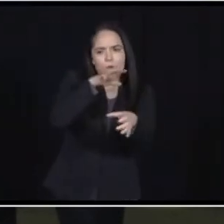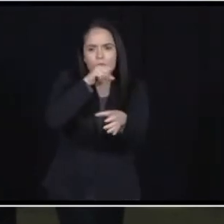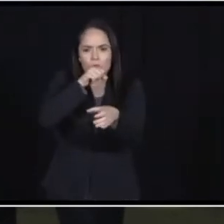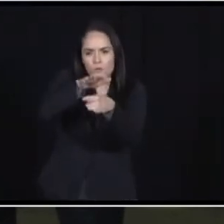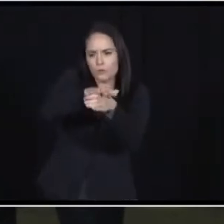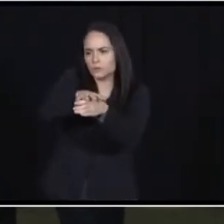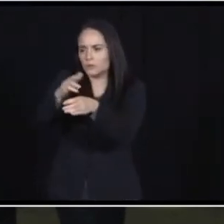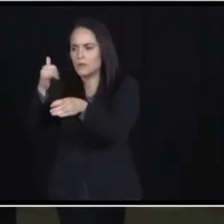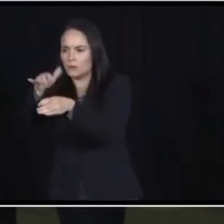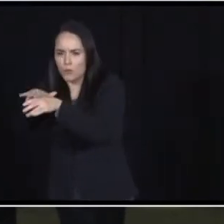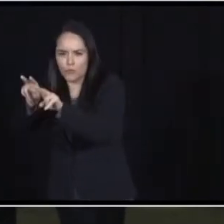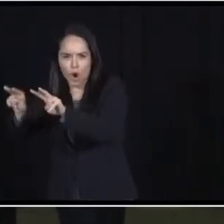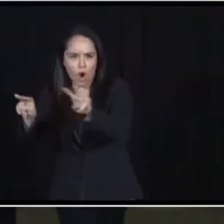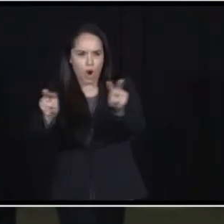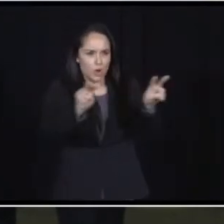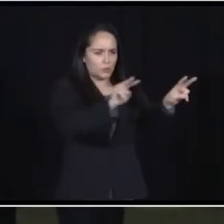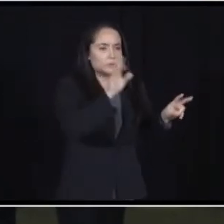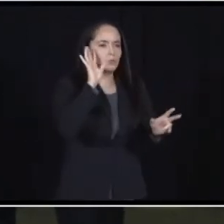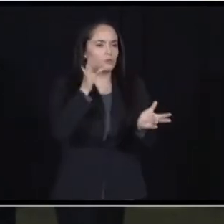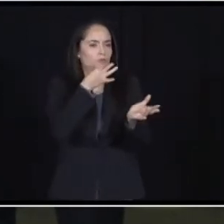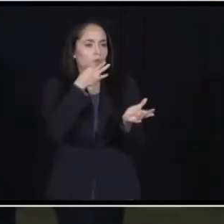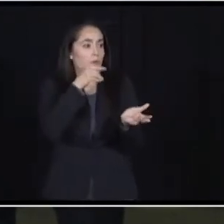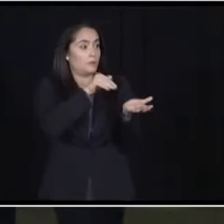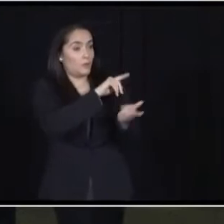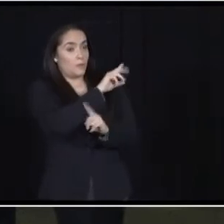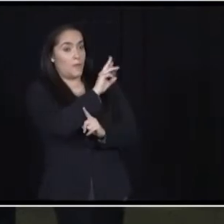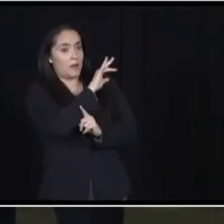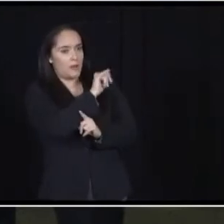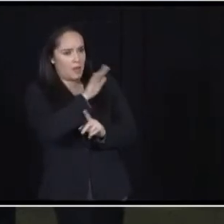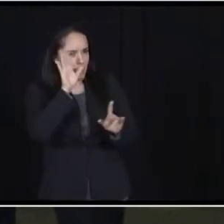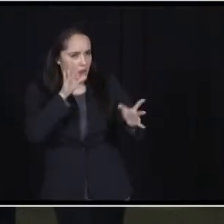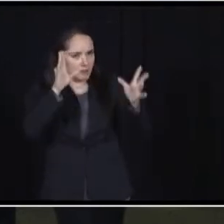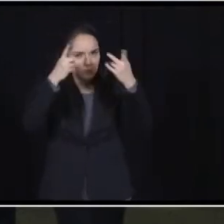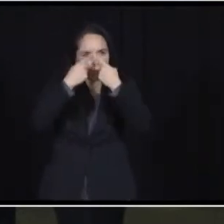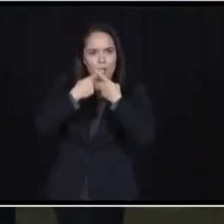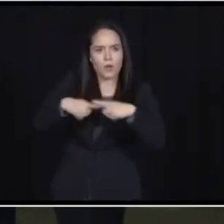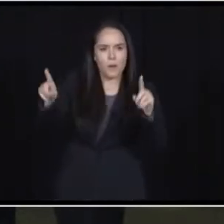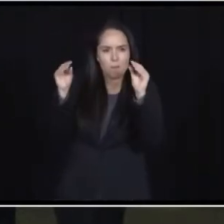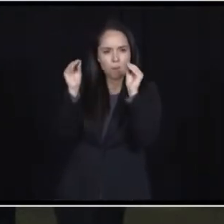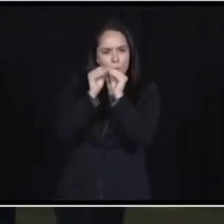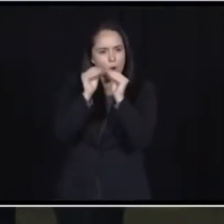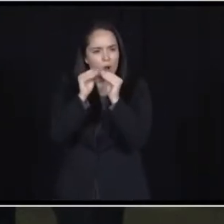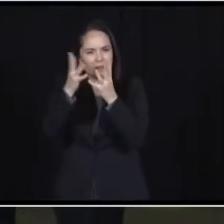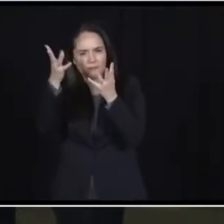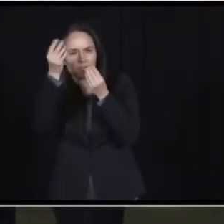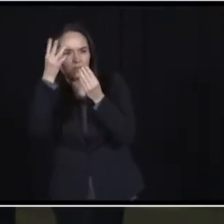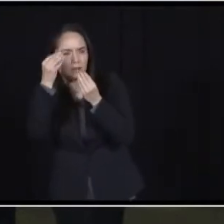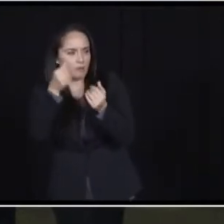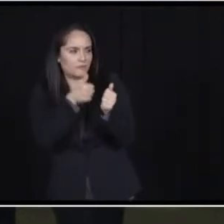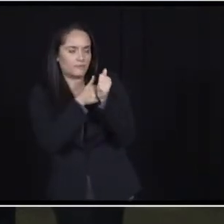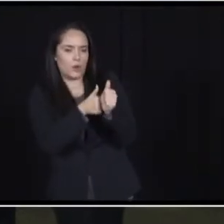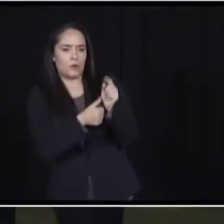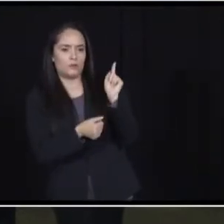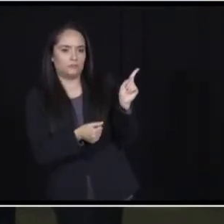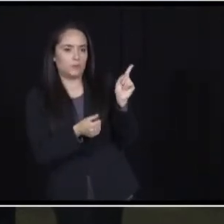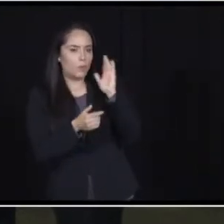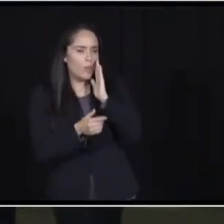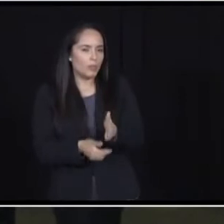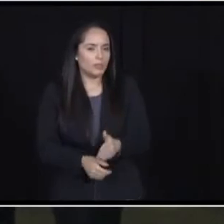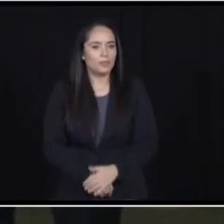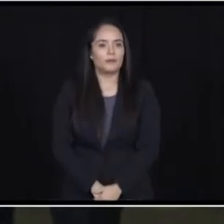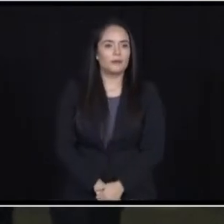out with more guidance for us all to follow in the next several weeks, but I think he